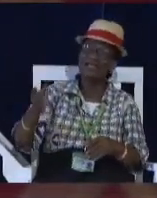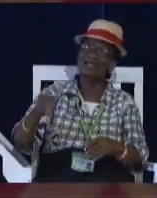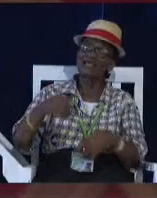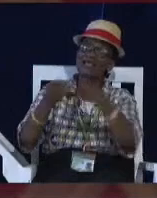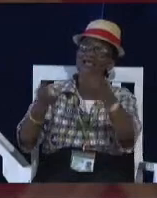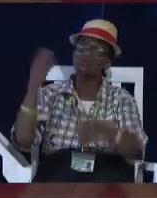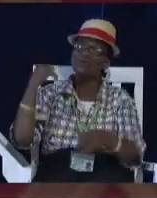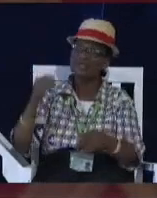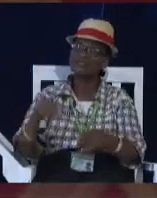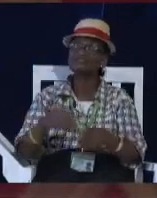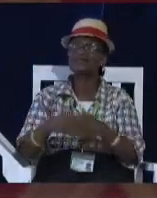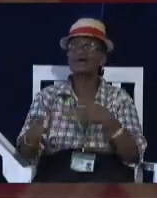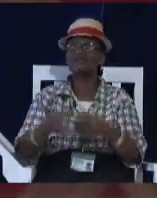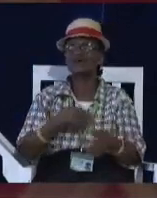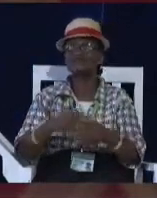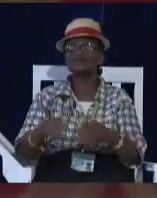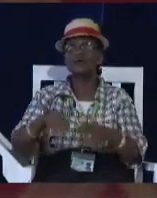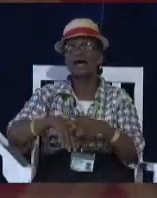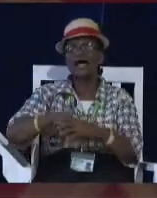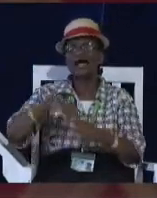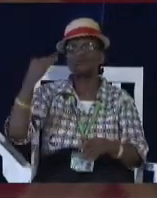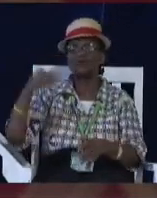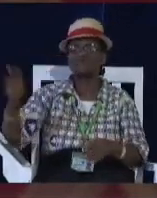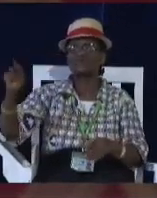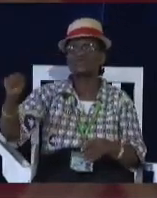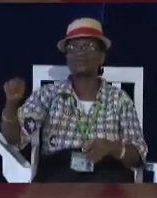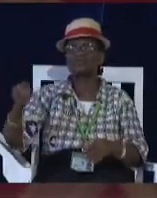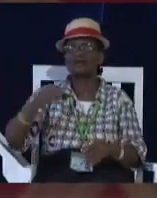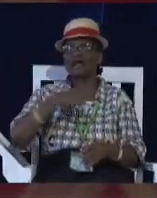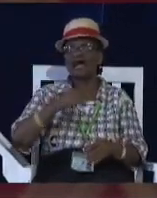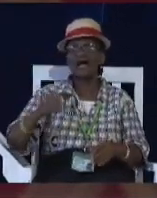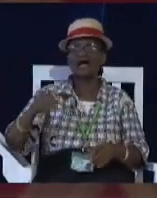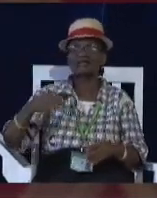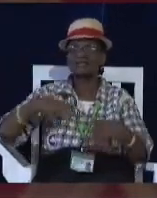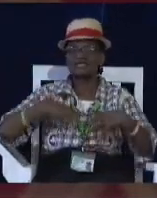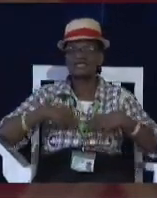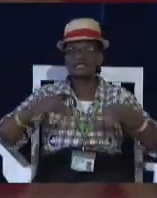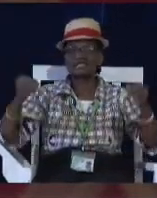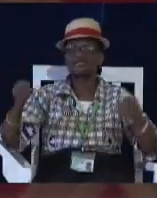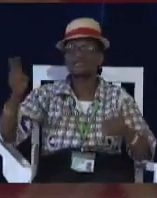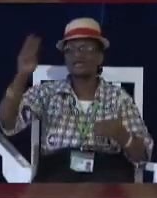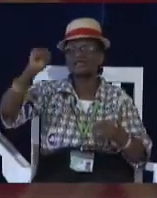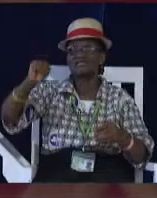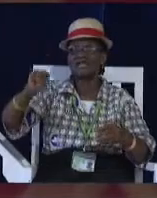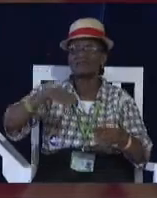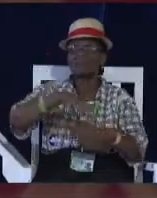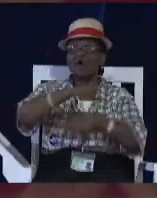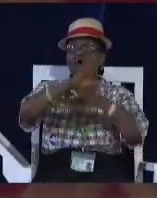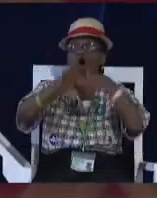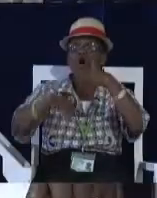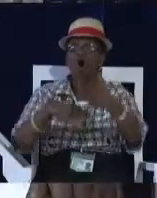him and healed them all.